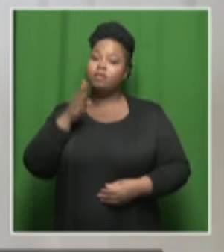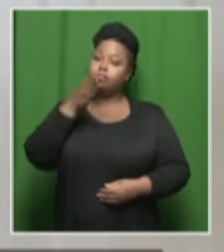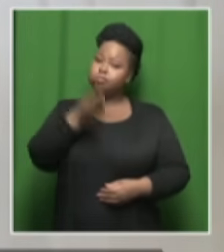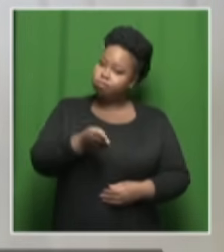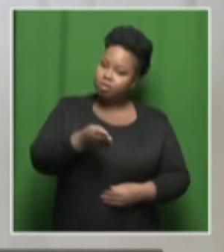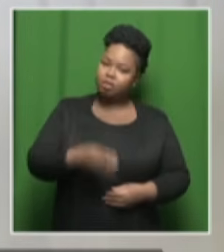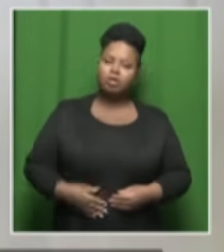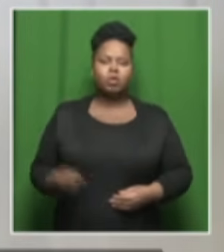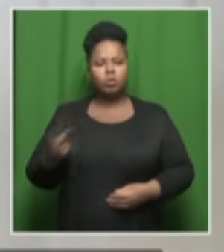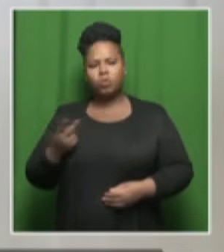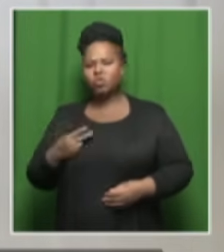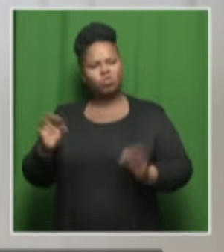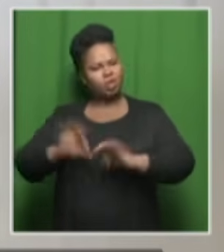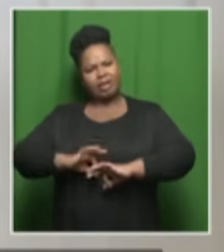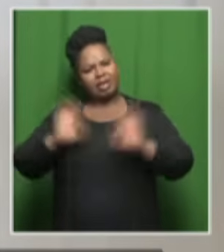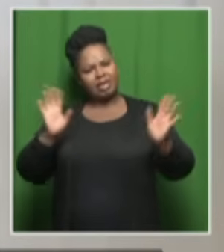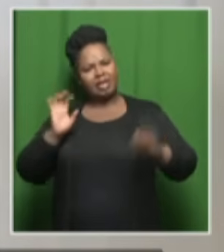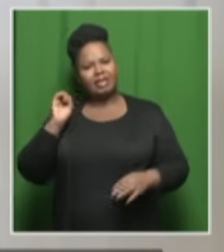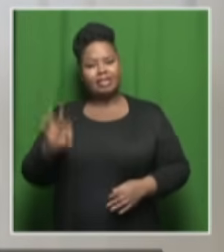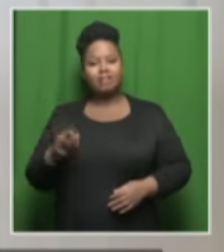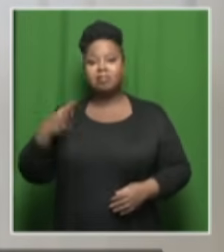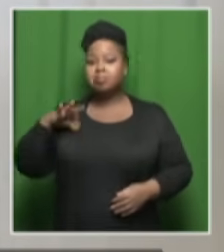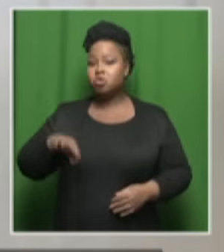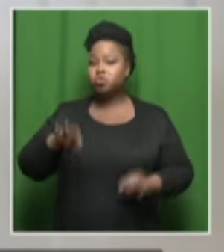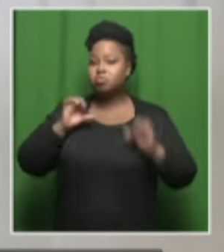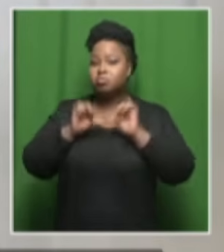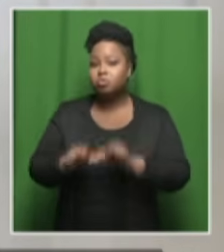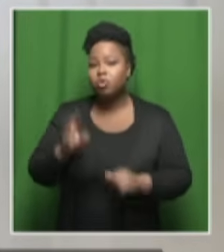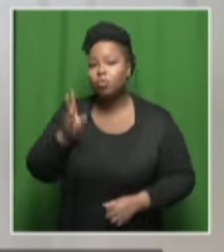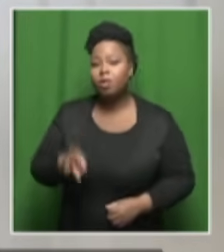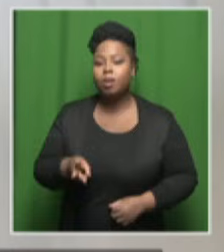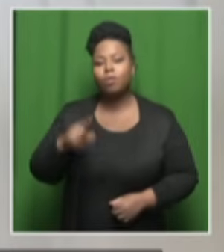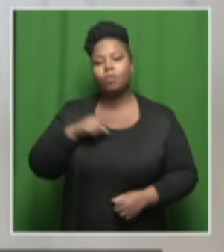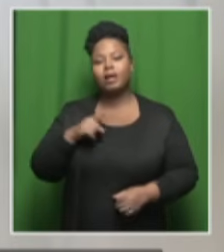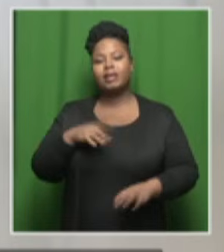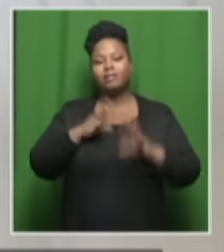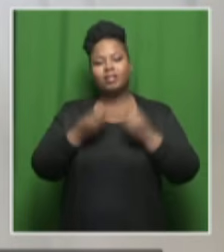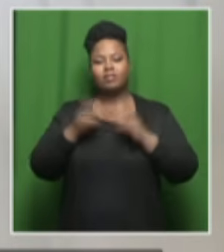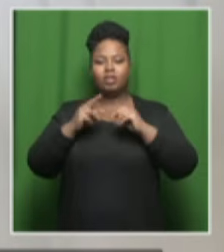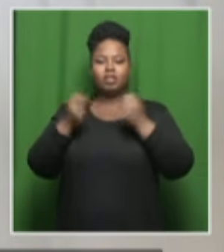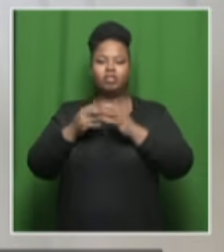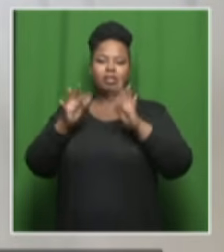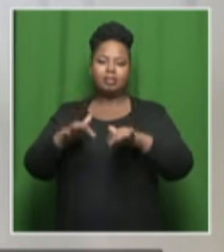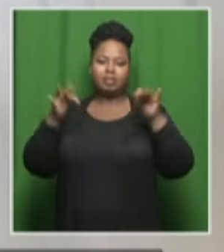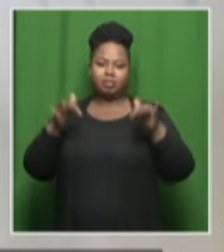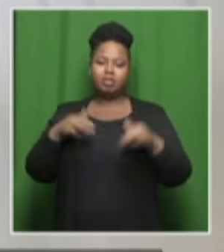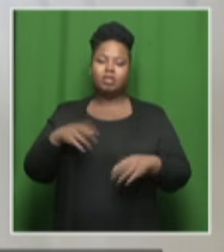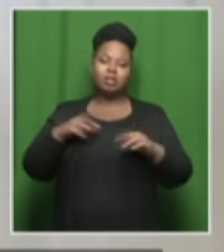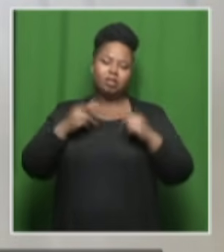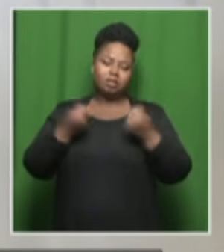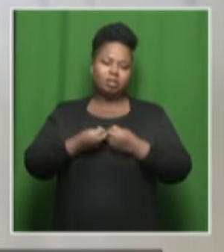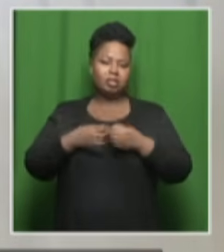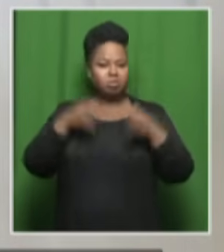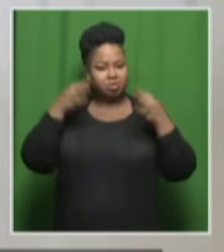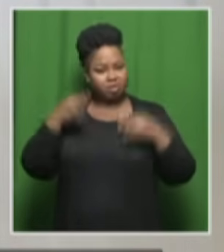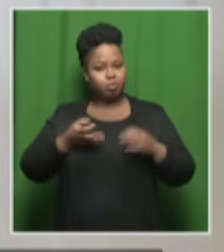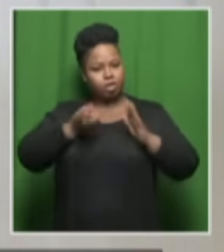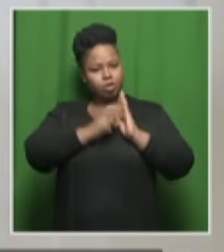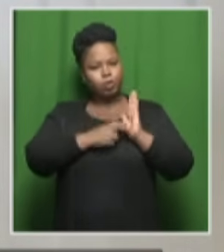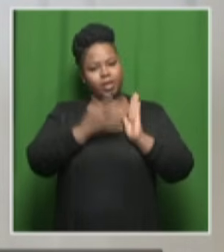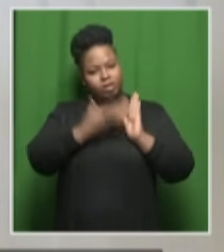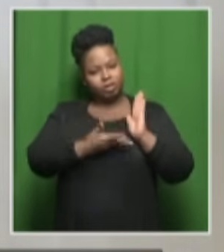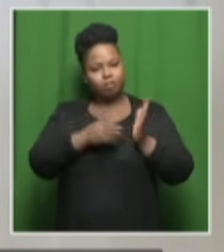a very grey area as to whether the perks will continue with that, because they solely rest within the National Assembly and the internal rules that they regulate